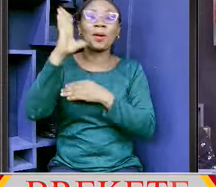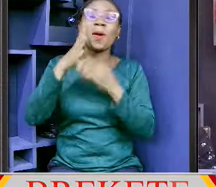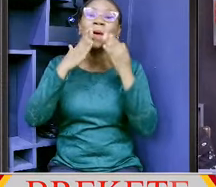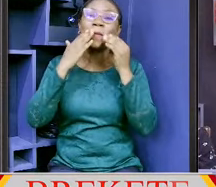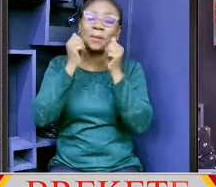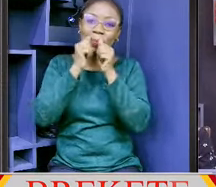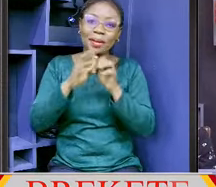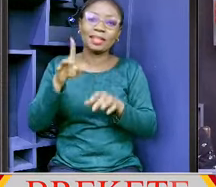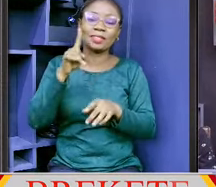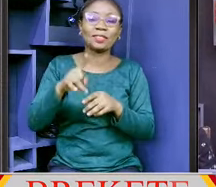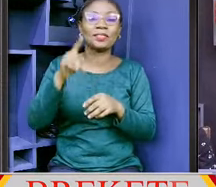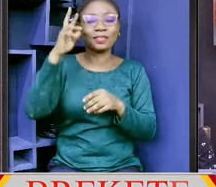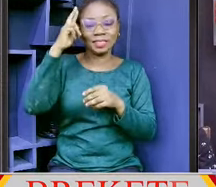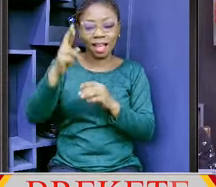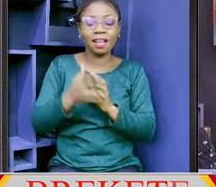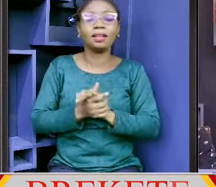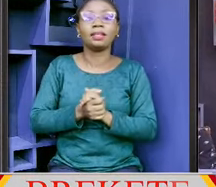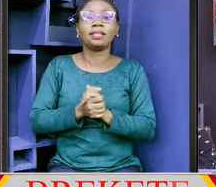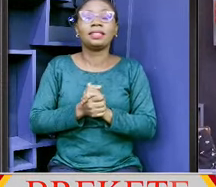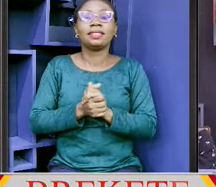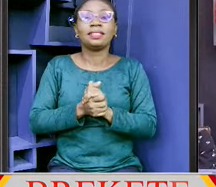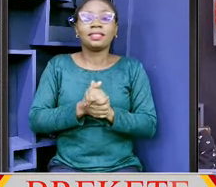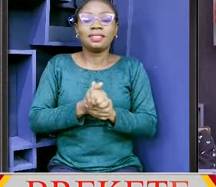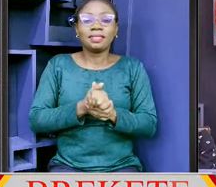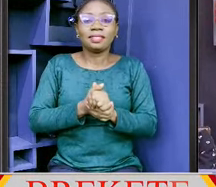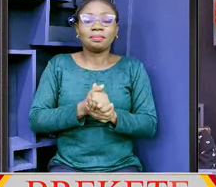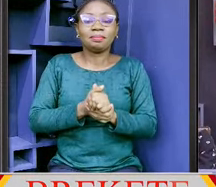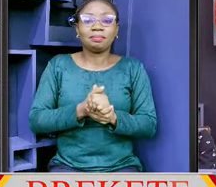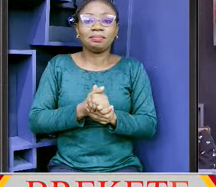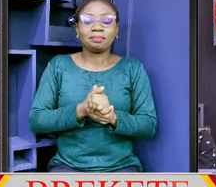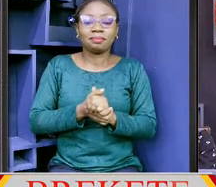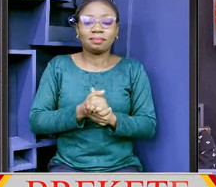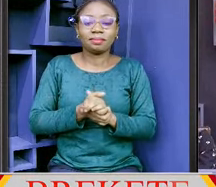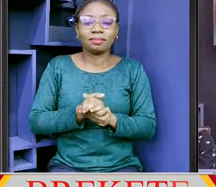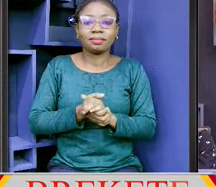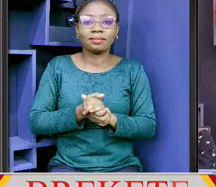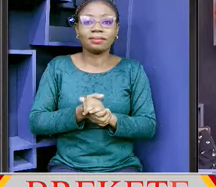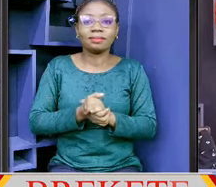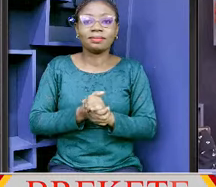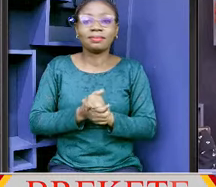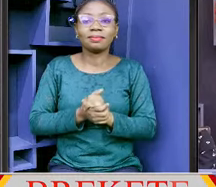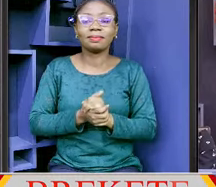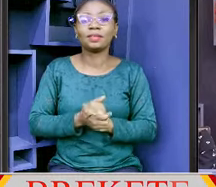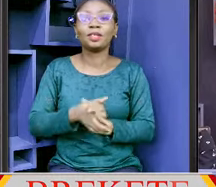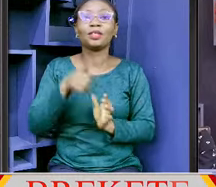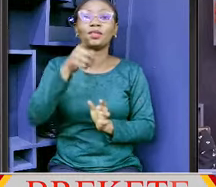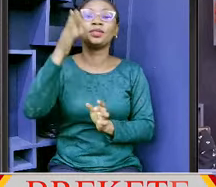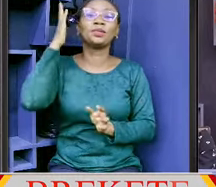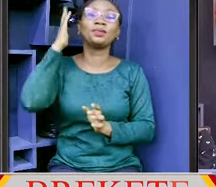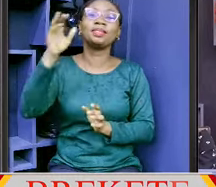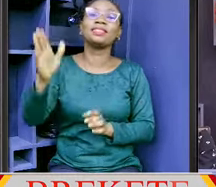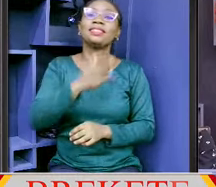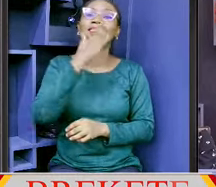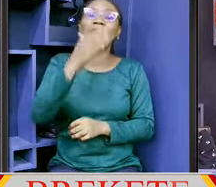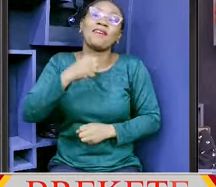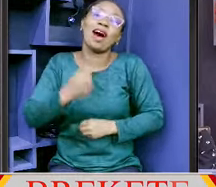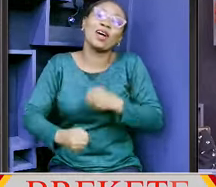sir. Thank you, sir. Mama Destiny. God bless you, sir. Mama... You know what's up our sir.